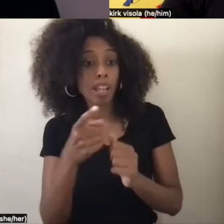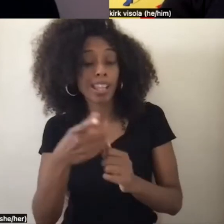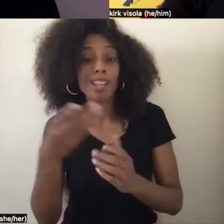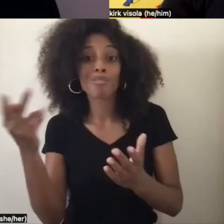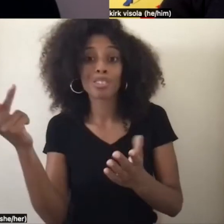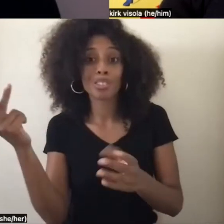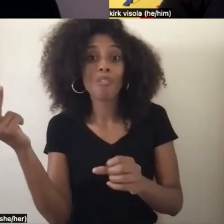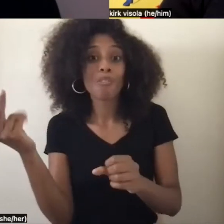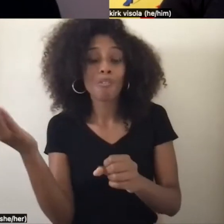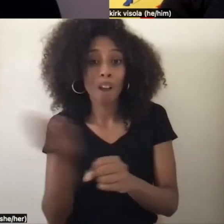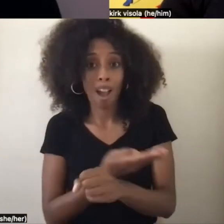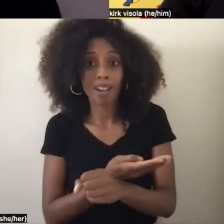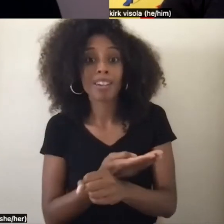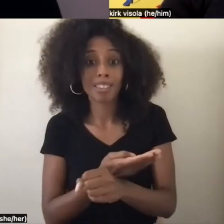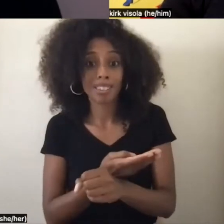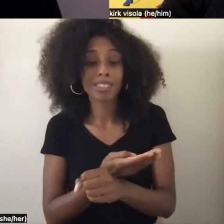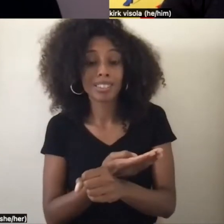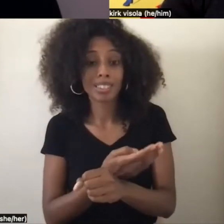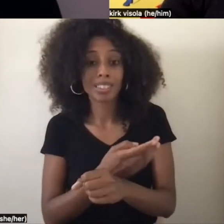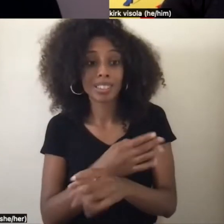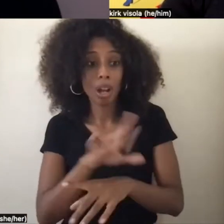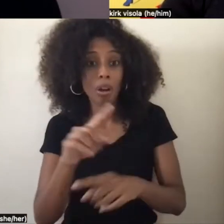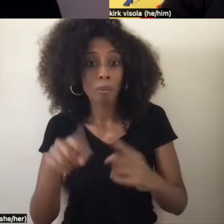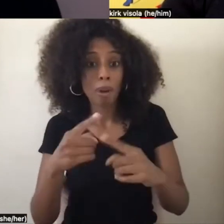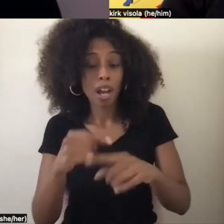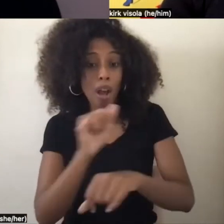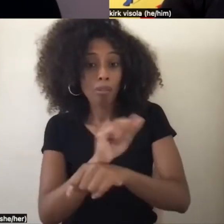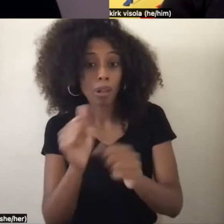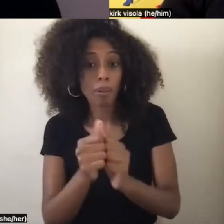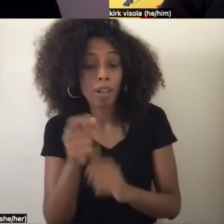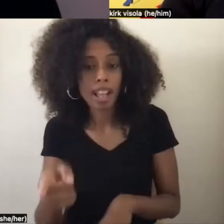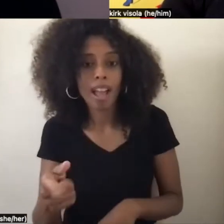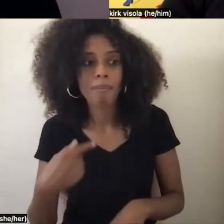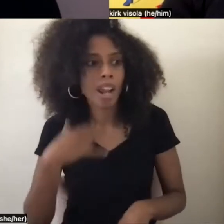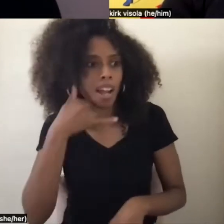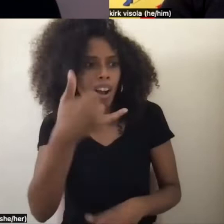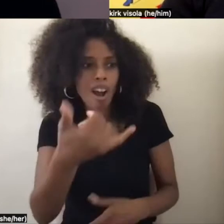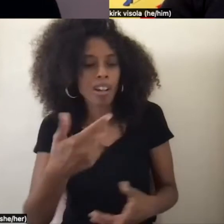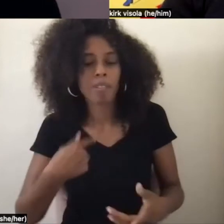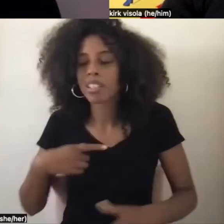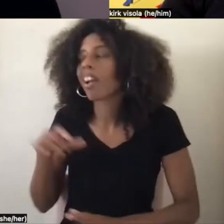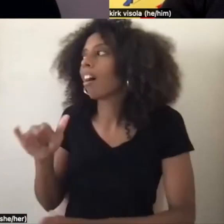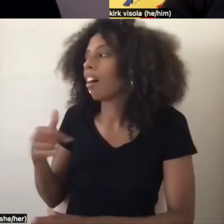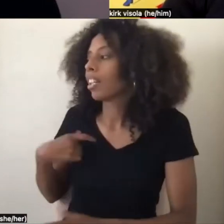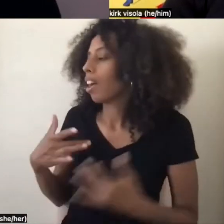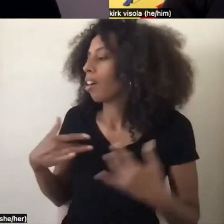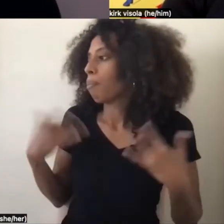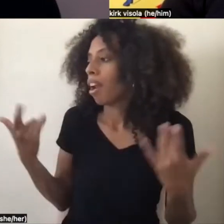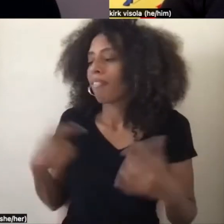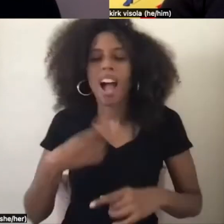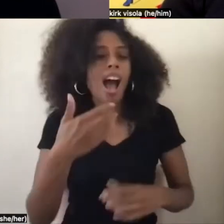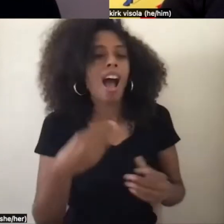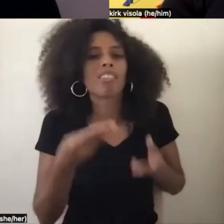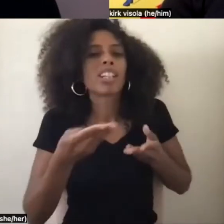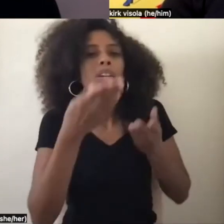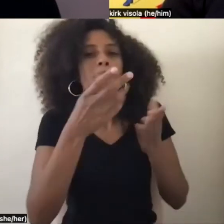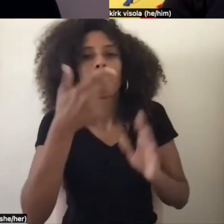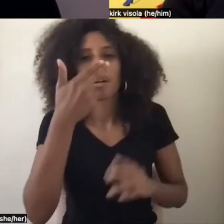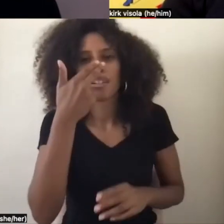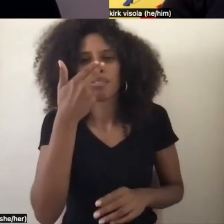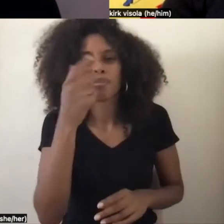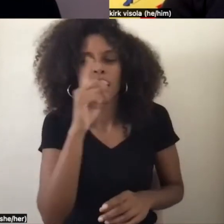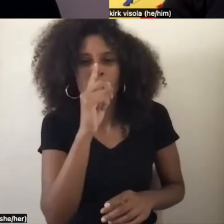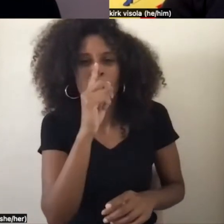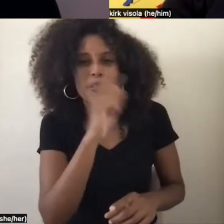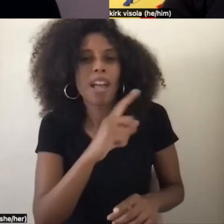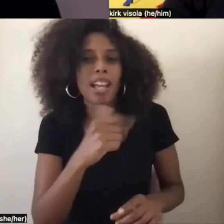working with him. And I called him, I said, what's up? He's like, oh yeah, I'll give you a pseudonym, Dale. Dale fired me. I